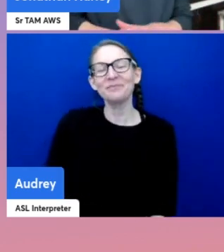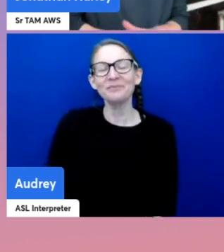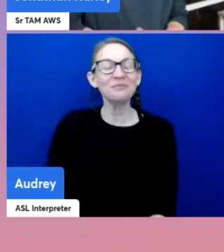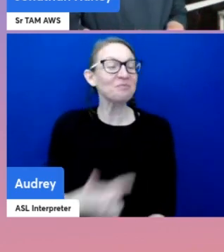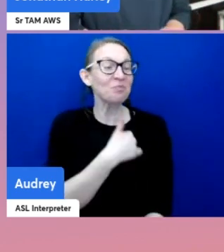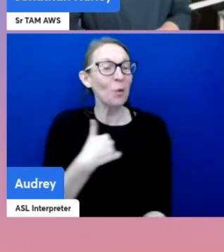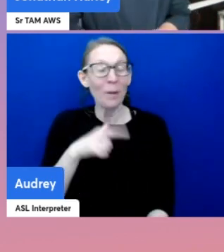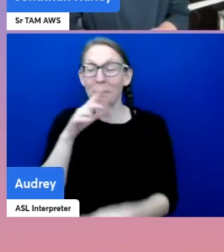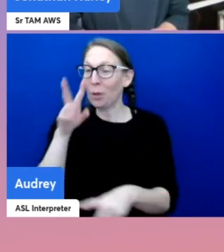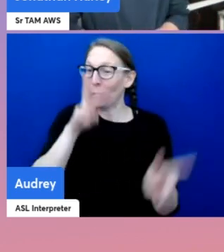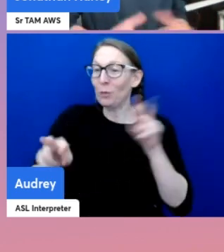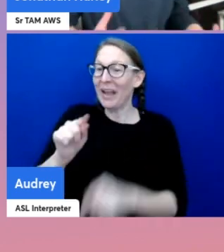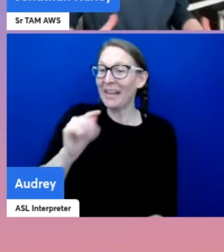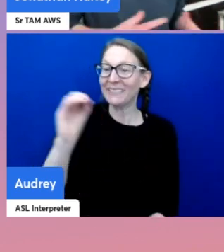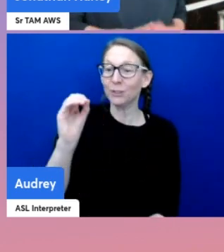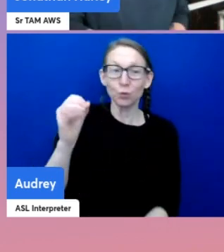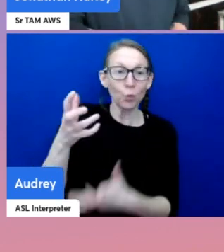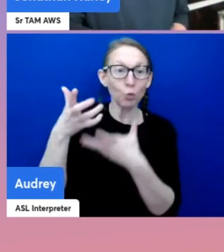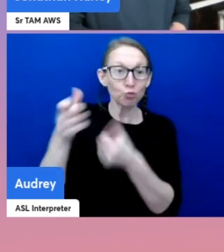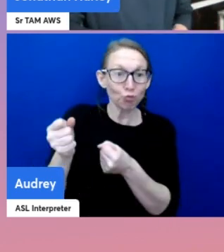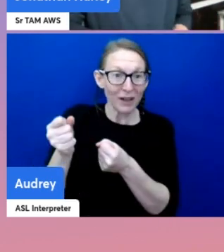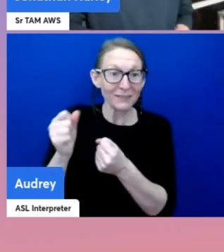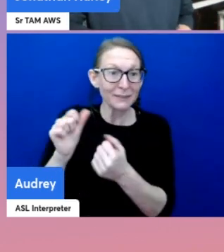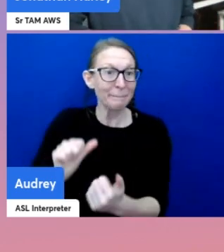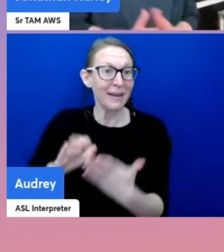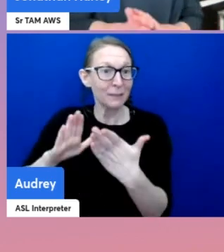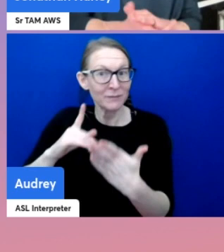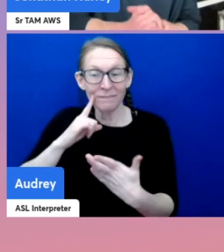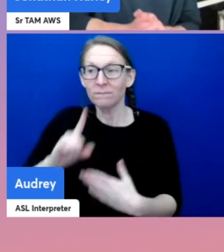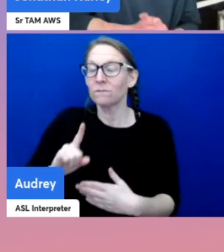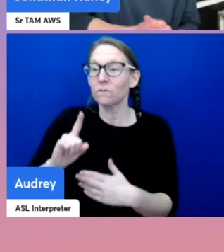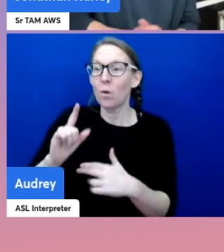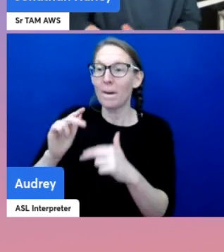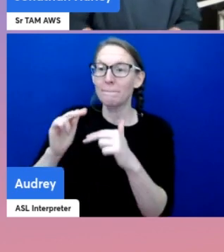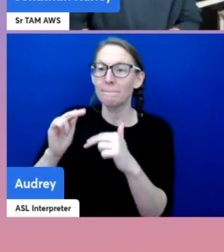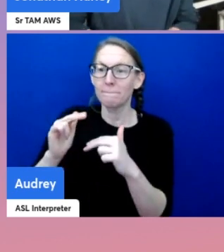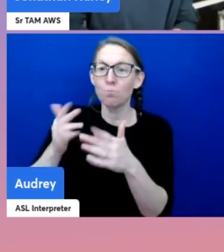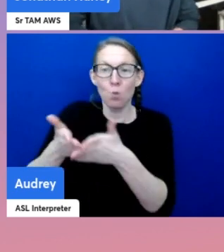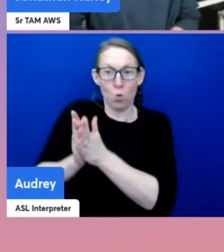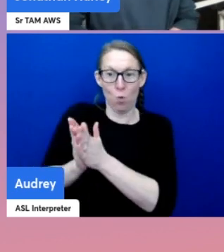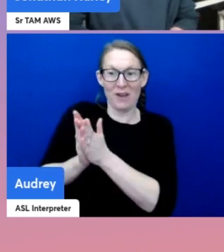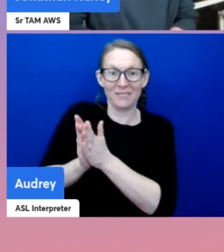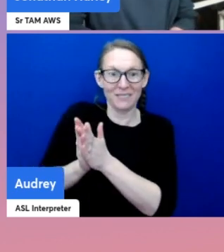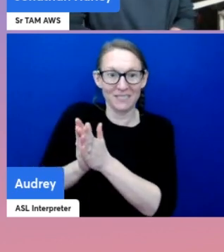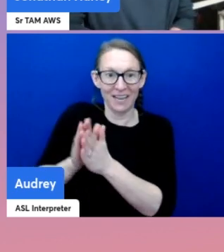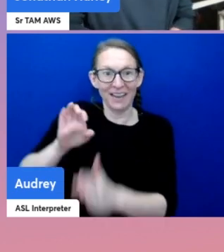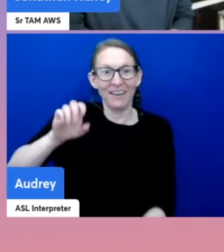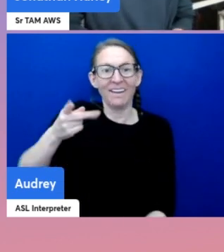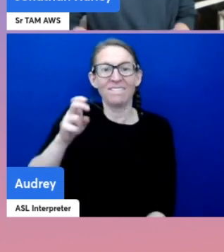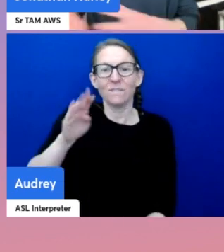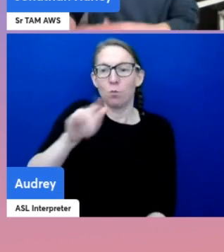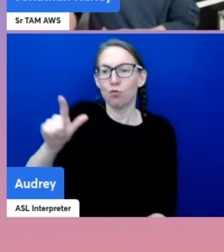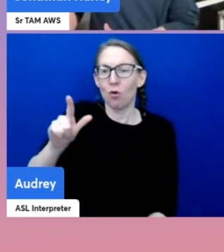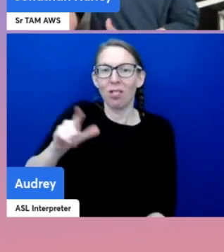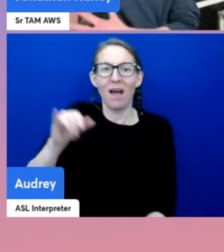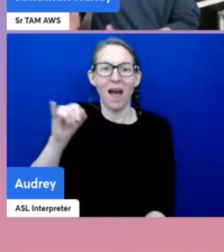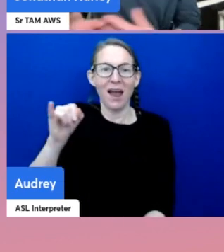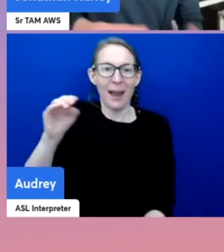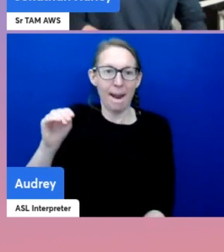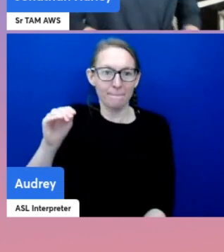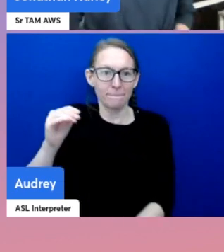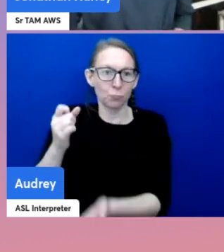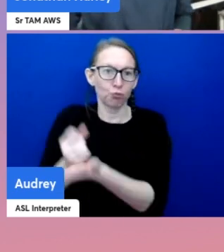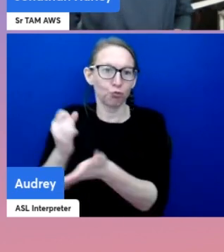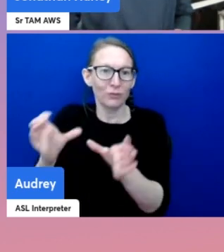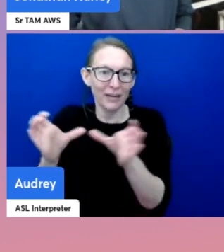zero trust mechanism for building, or I'm sorry, for requesting ephemeral IAM credentials. We'll be using